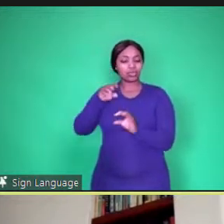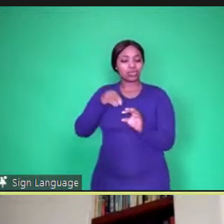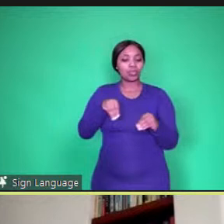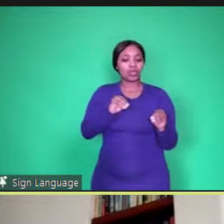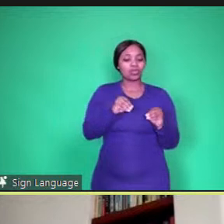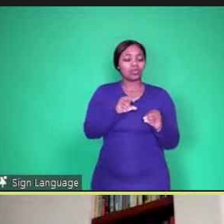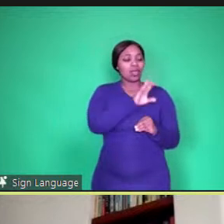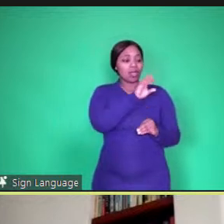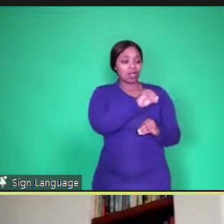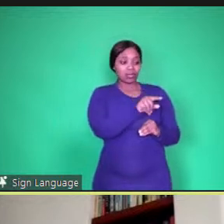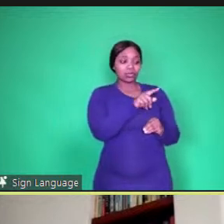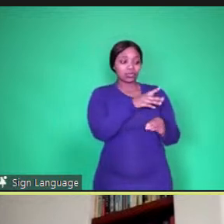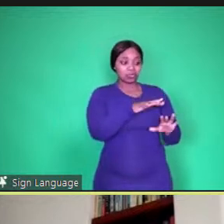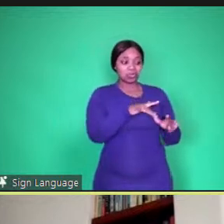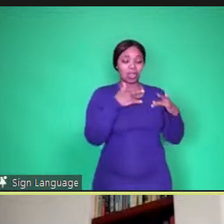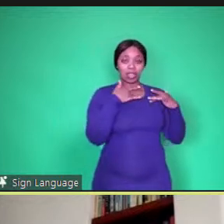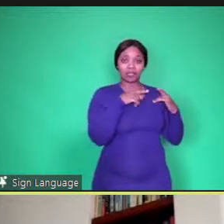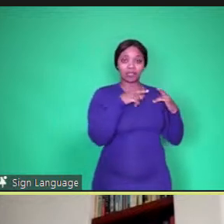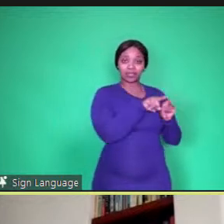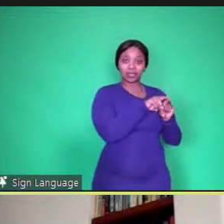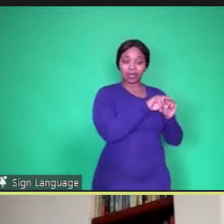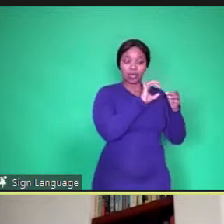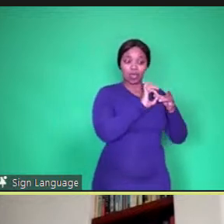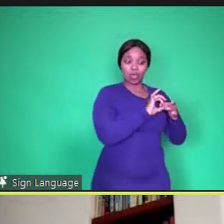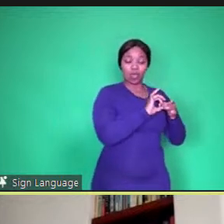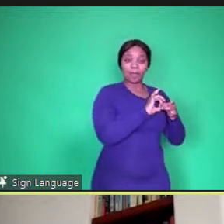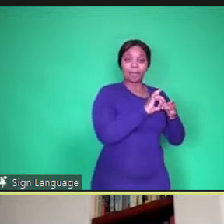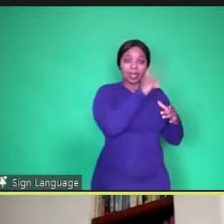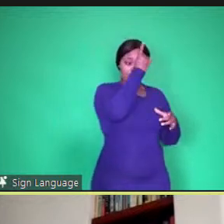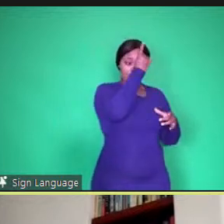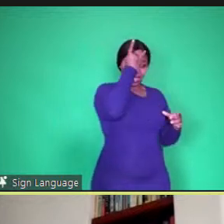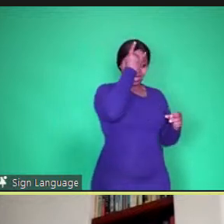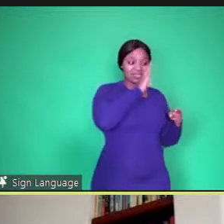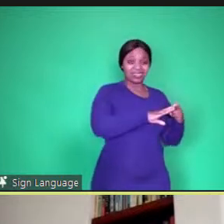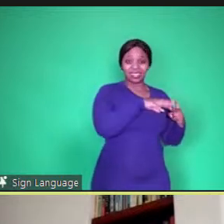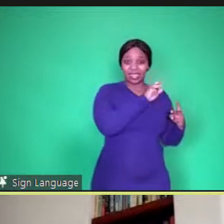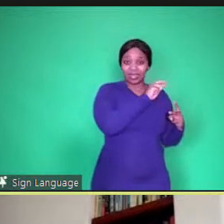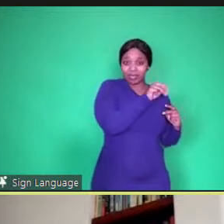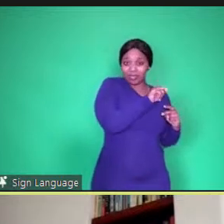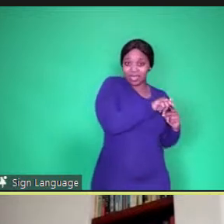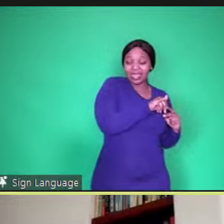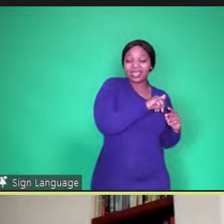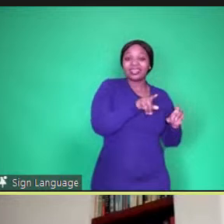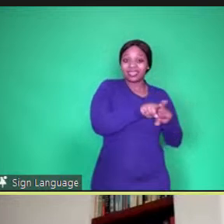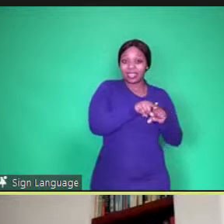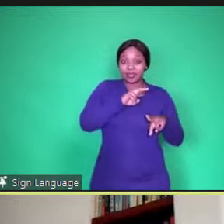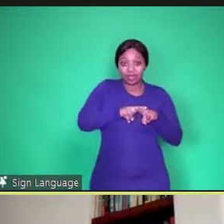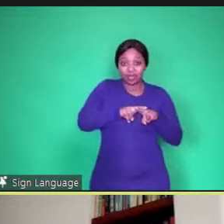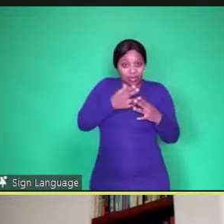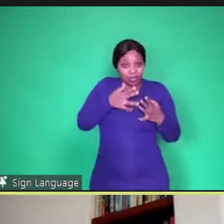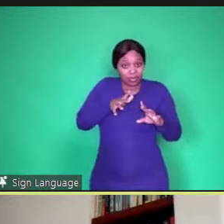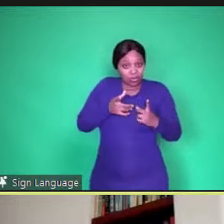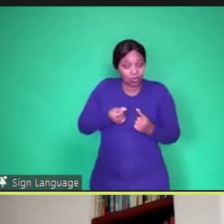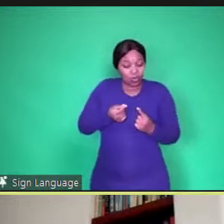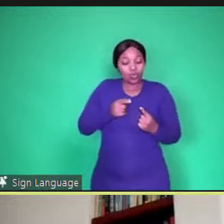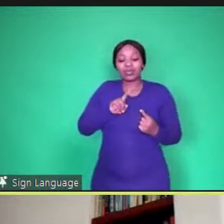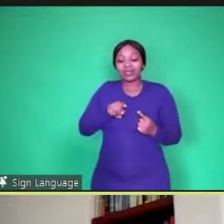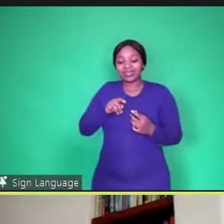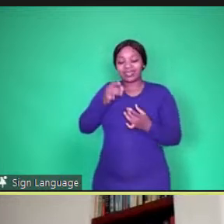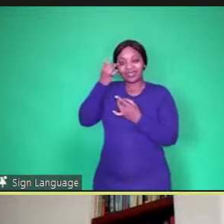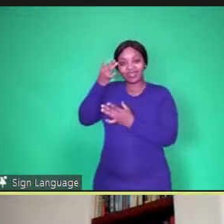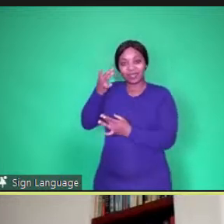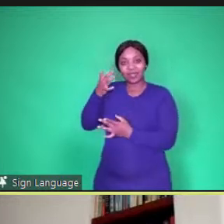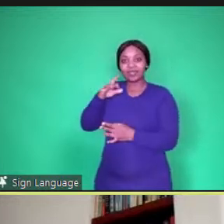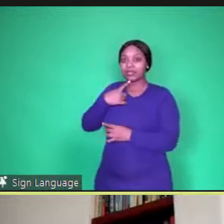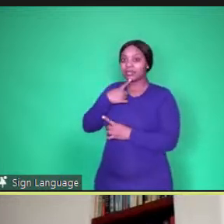March or in May as you had been in February? This is in contrast to household surveys that typically collect information, as I